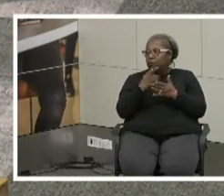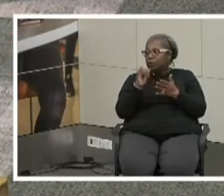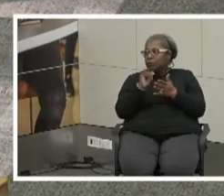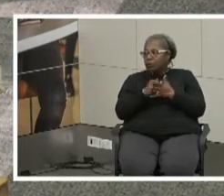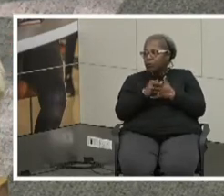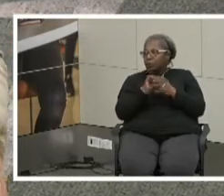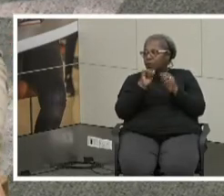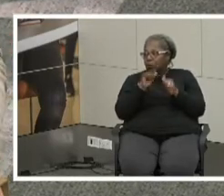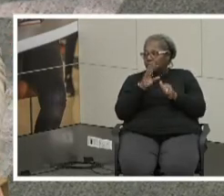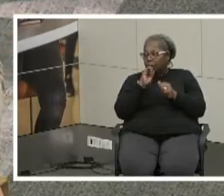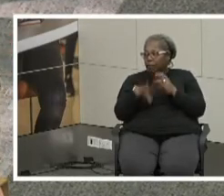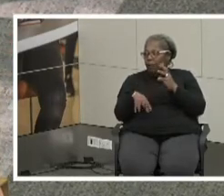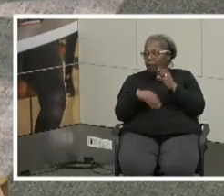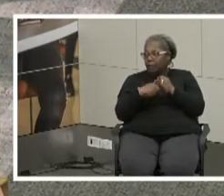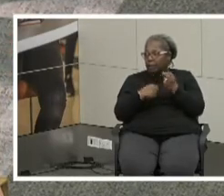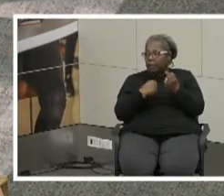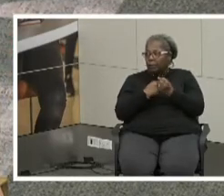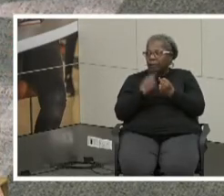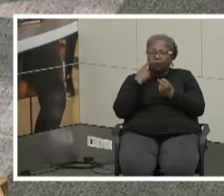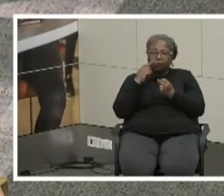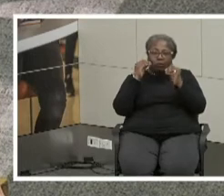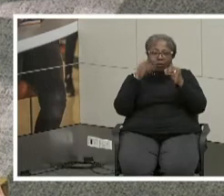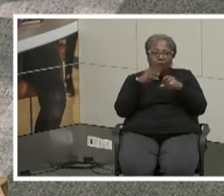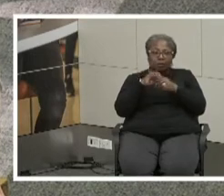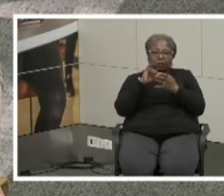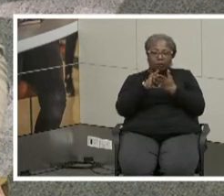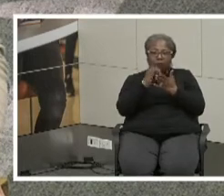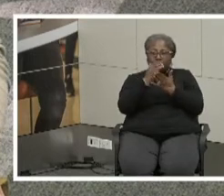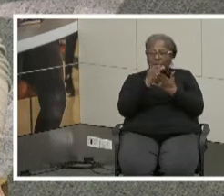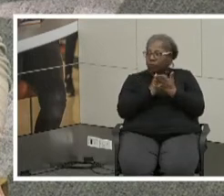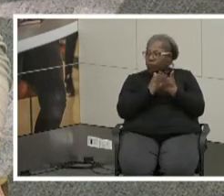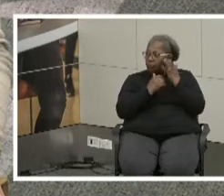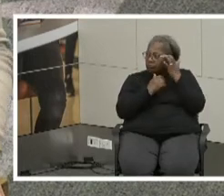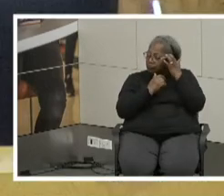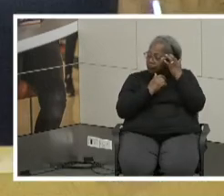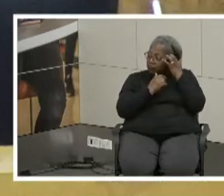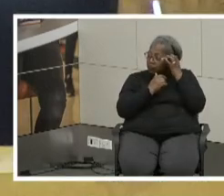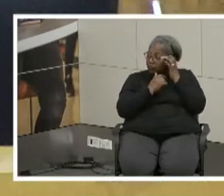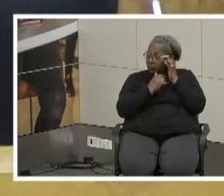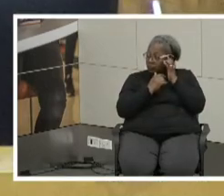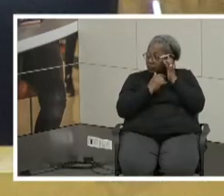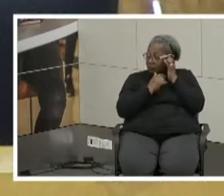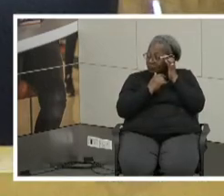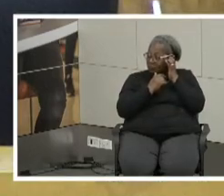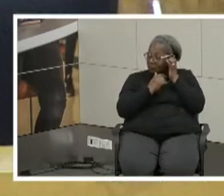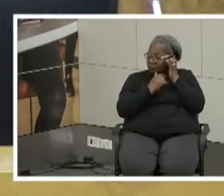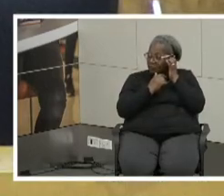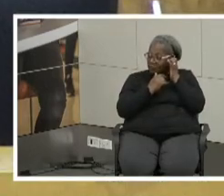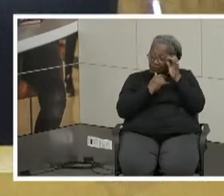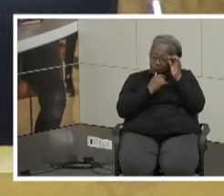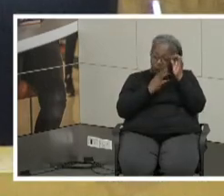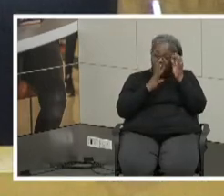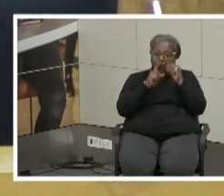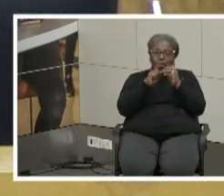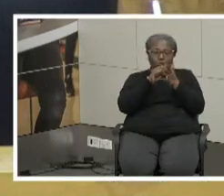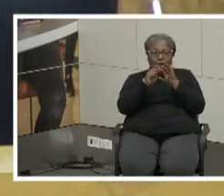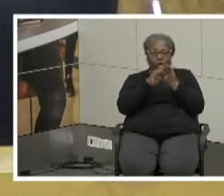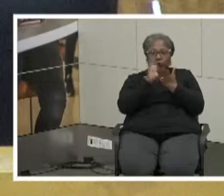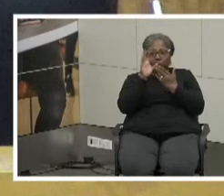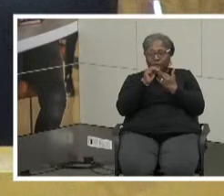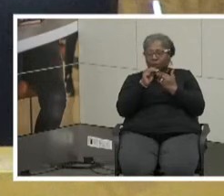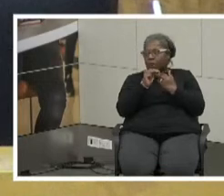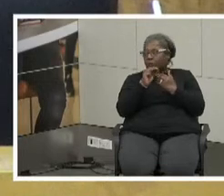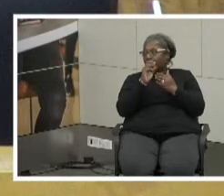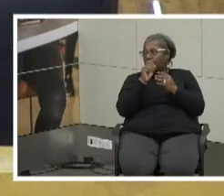that can be additional supports for teachers in those courses so so I'm clear so when you're talking about writing curriculum for Algebra 2 English 3 and